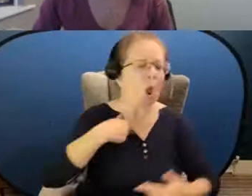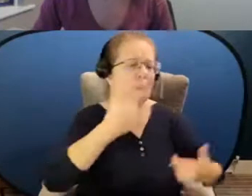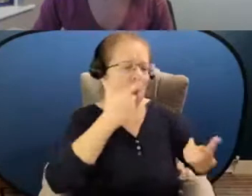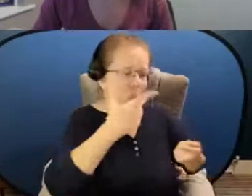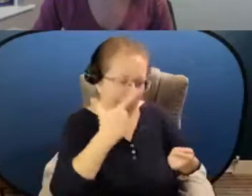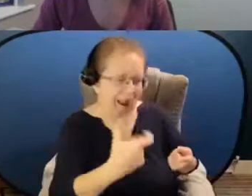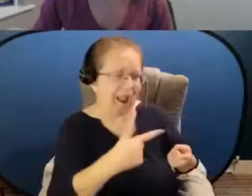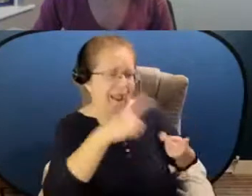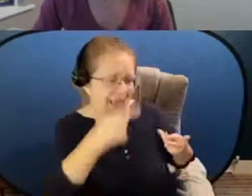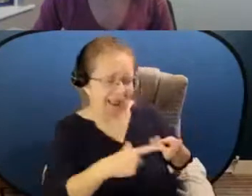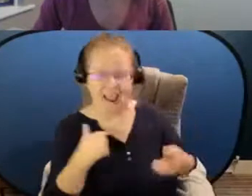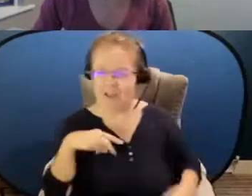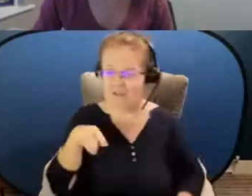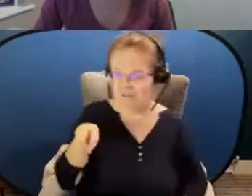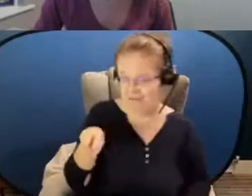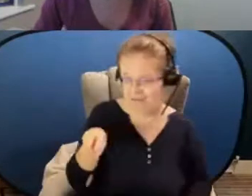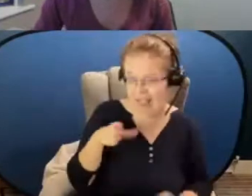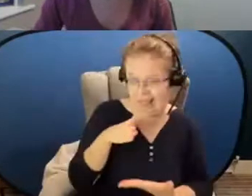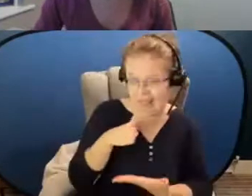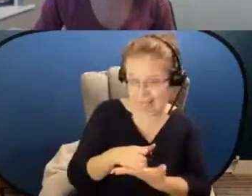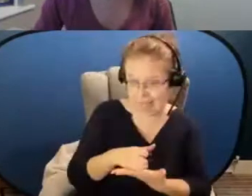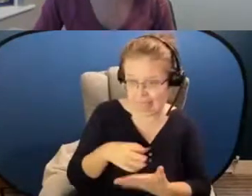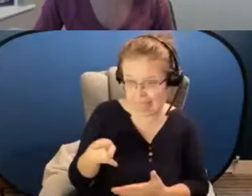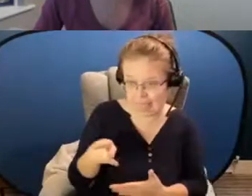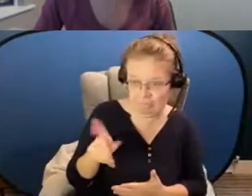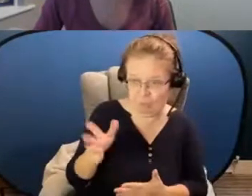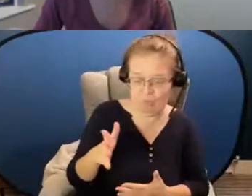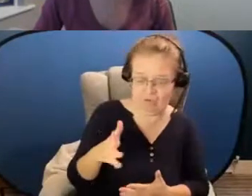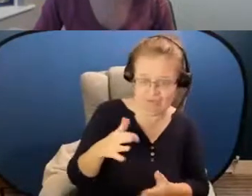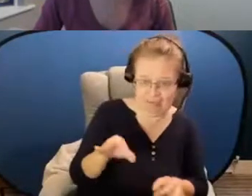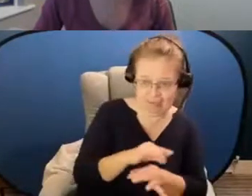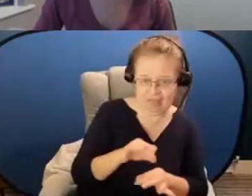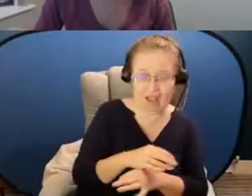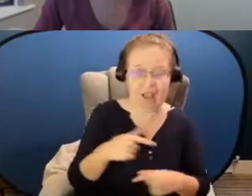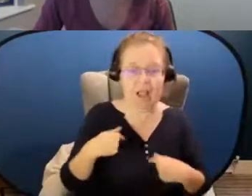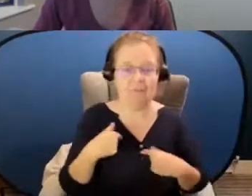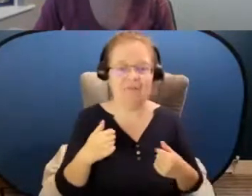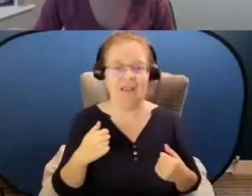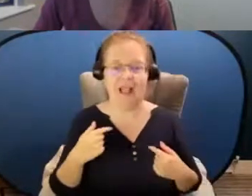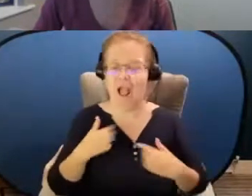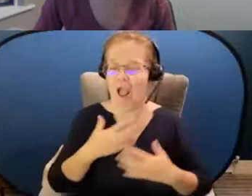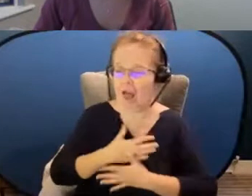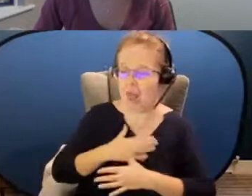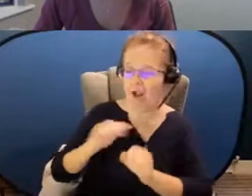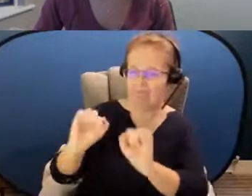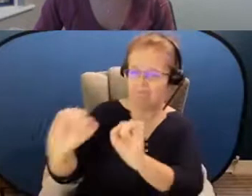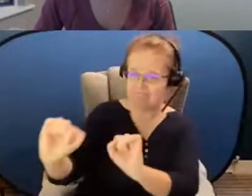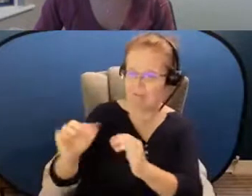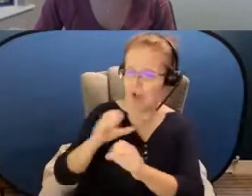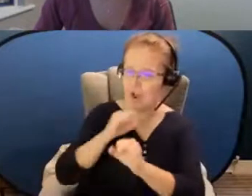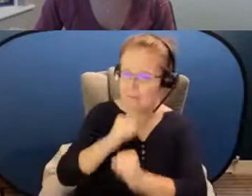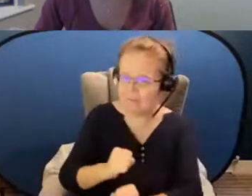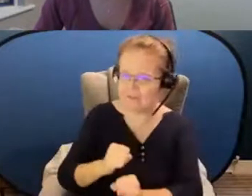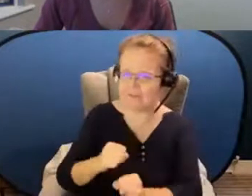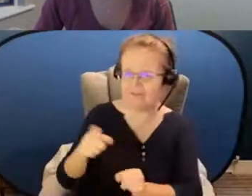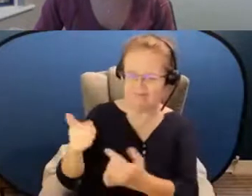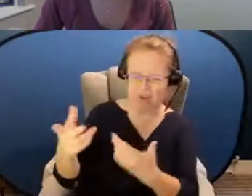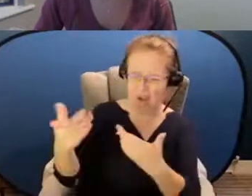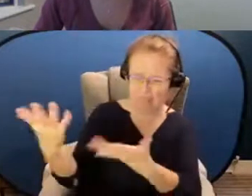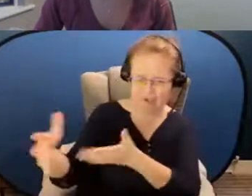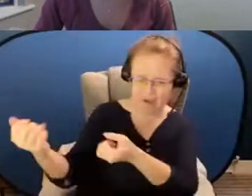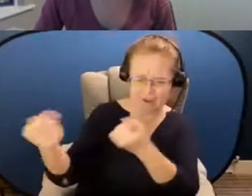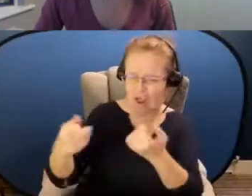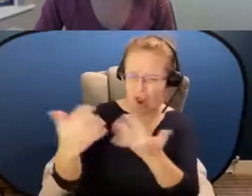Most of my experiences with Storyline for Accessibility, and I love it. I love them. I love their commitment to it. Lots of many good things to